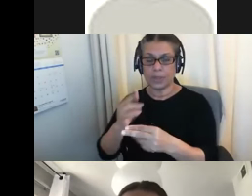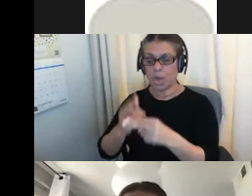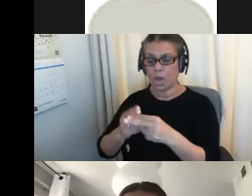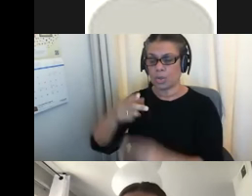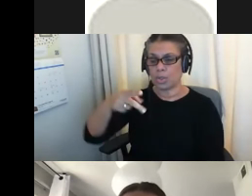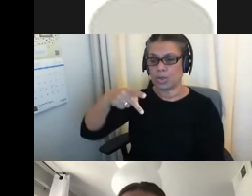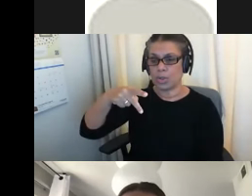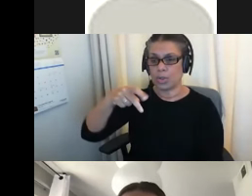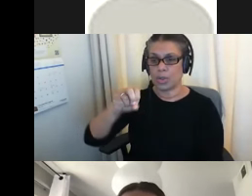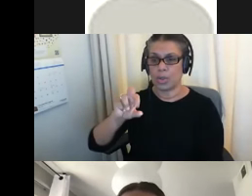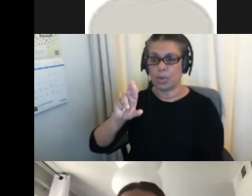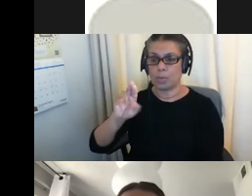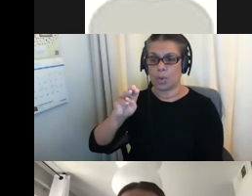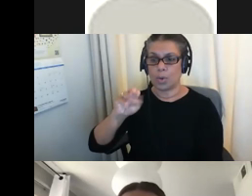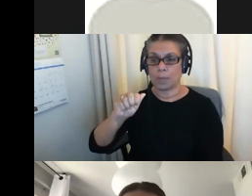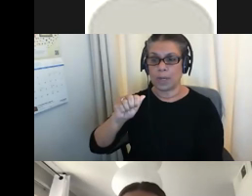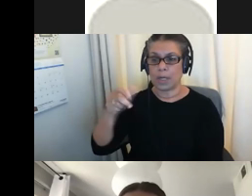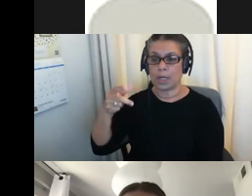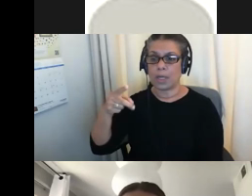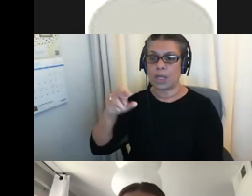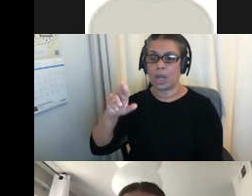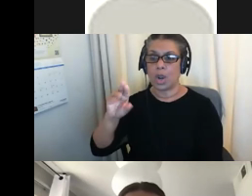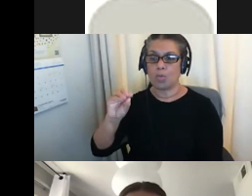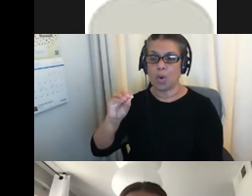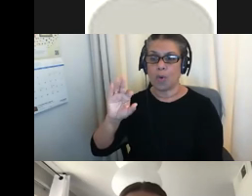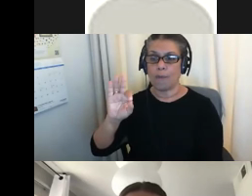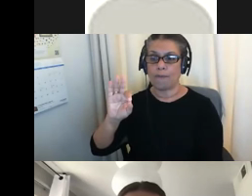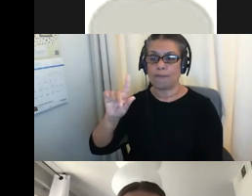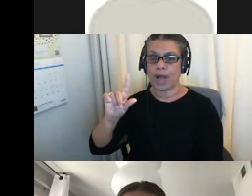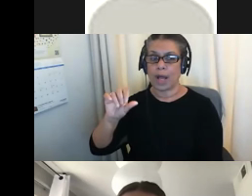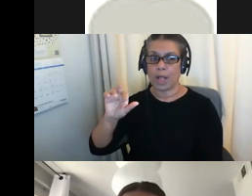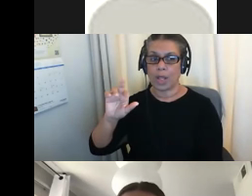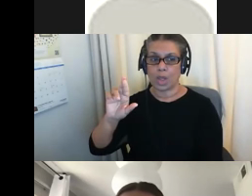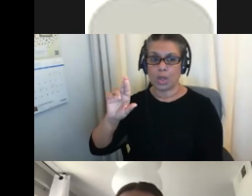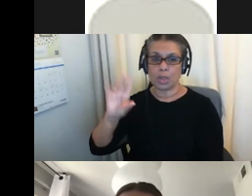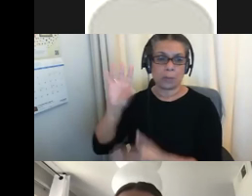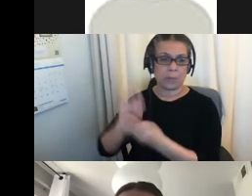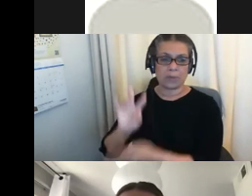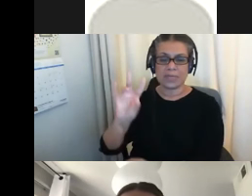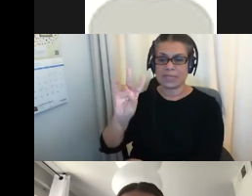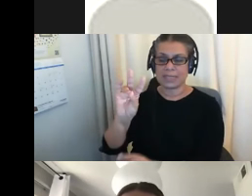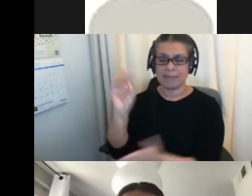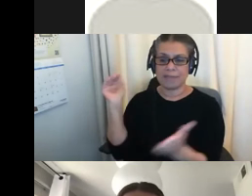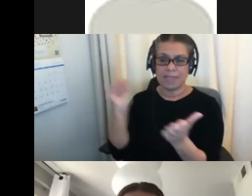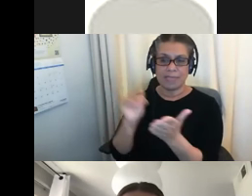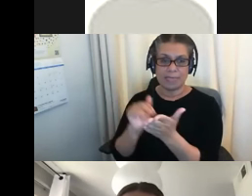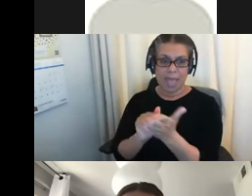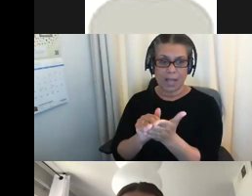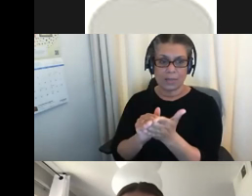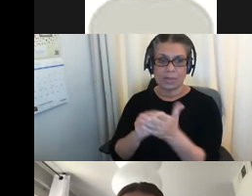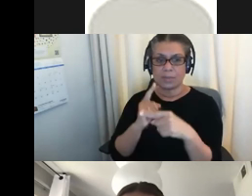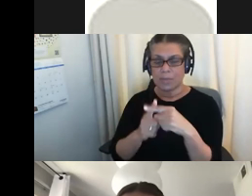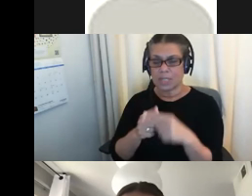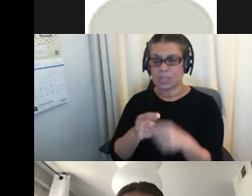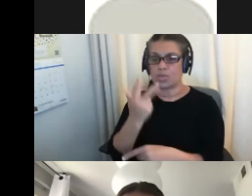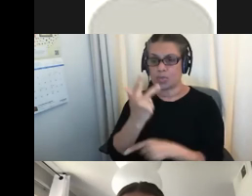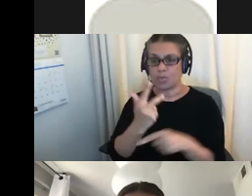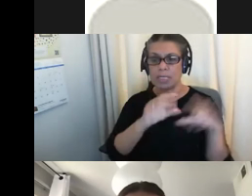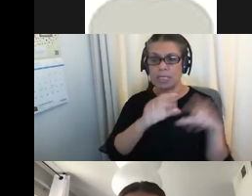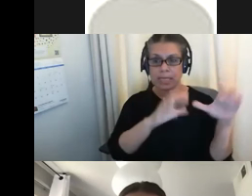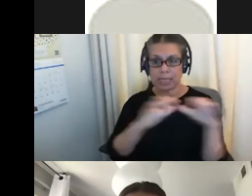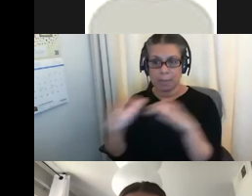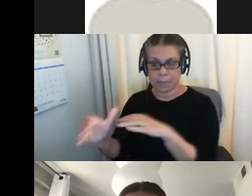Profiler. And it was developed and refined with an N of 7,000 across 3 samples, and then demonstrated some